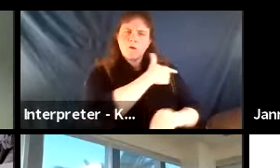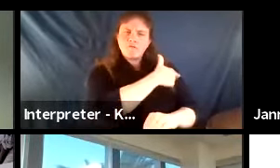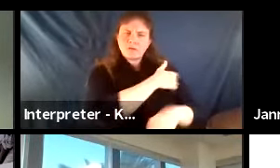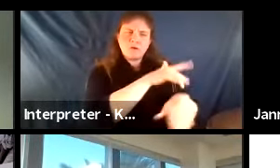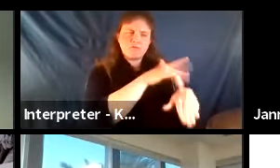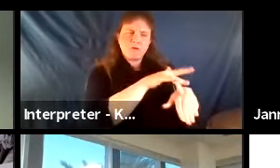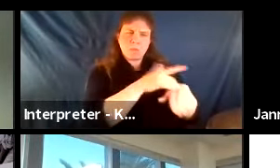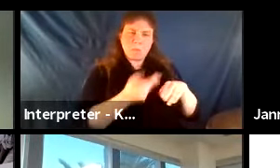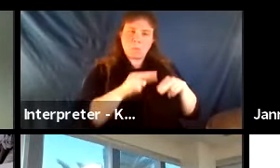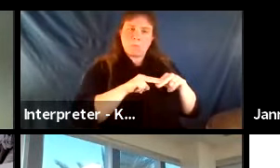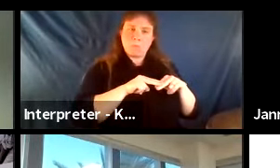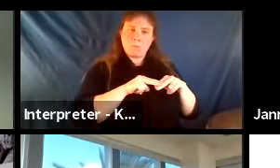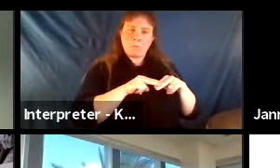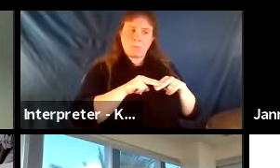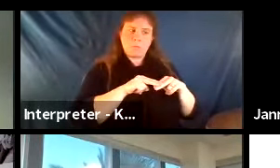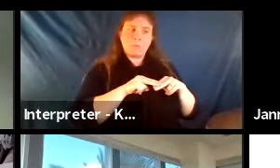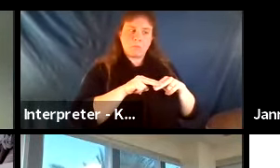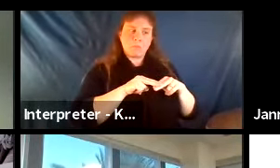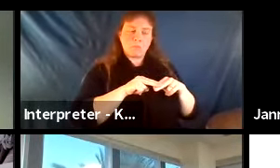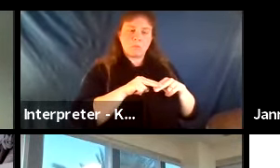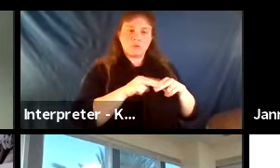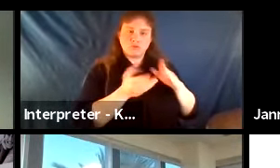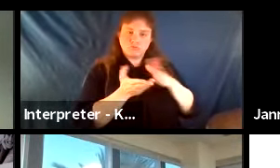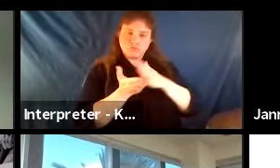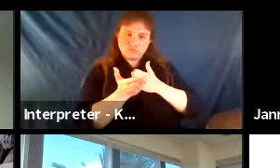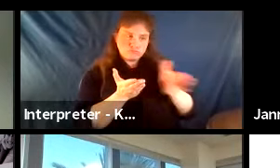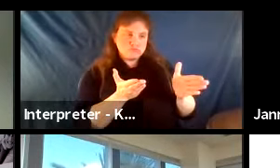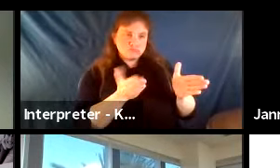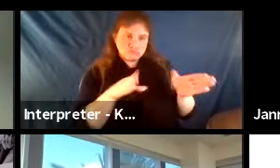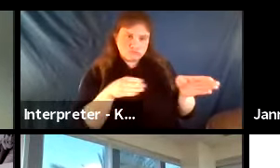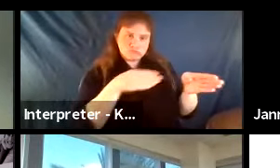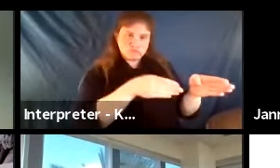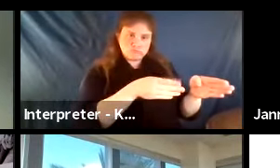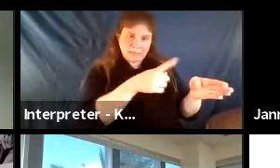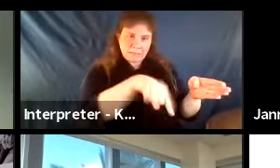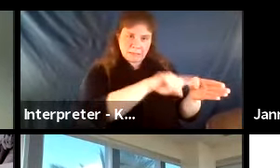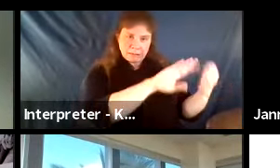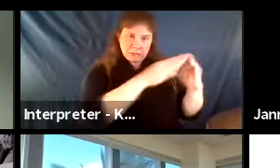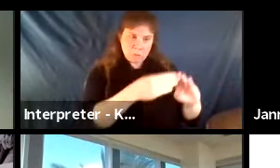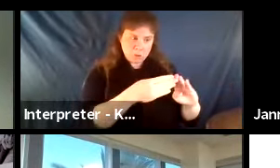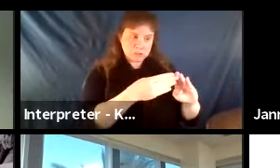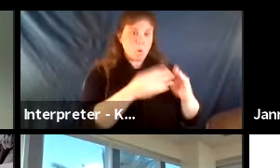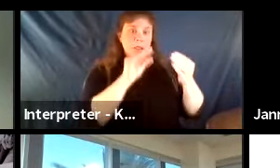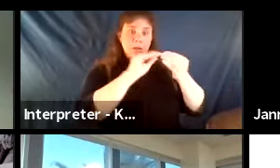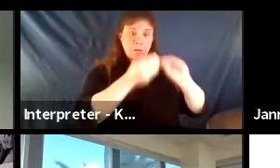to the communities where the data is telling us that there